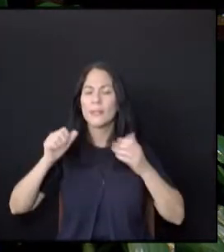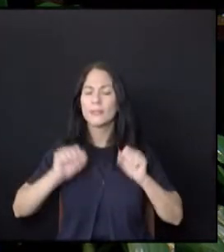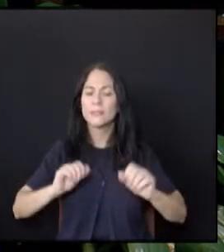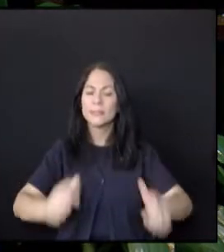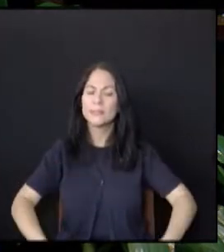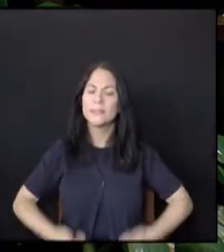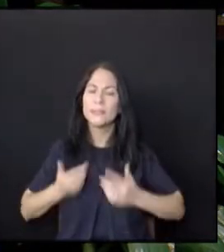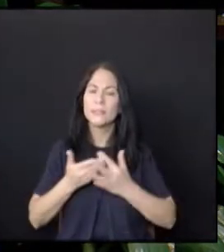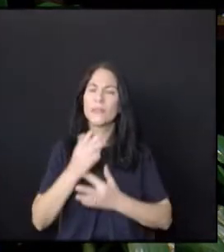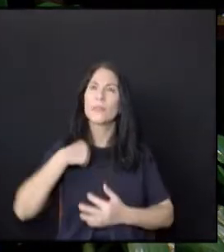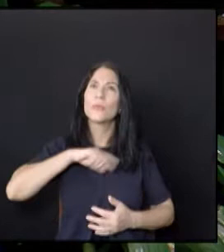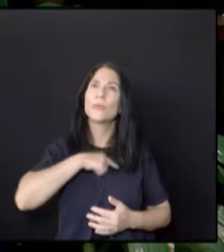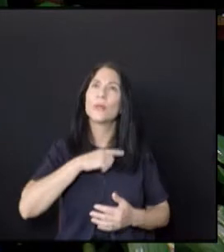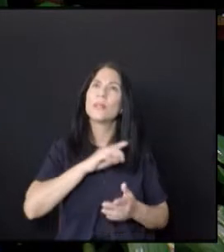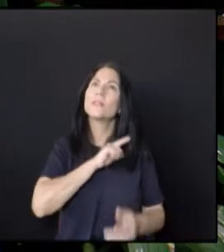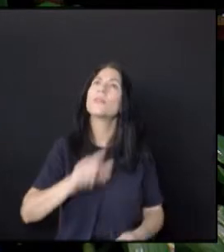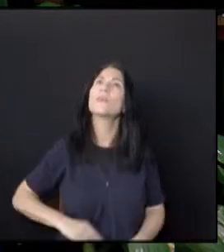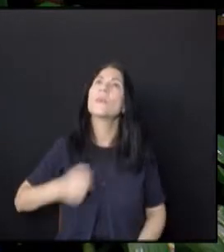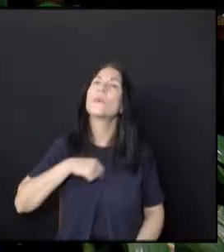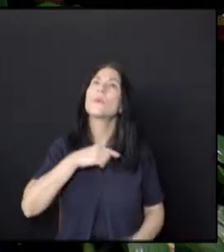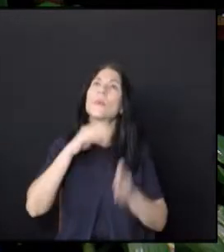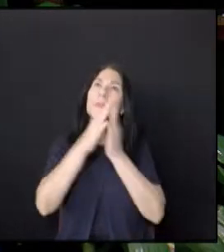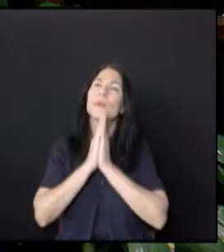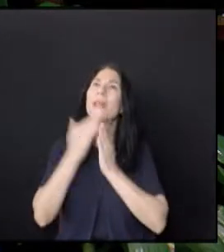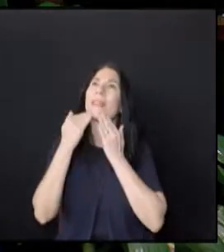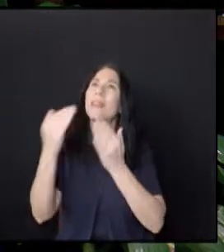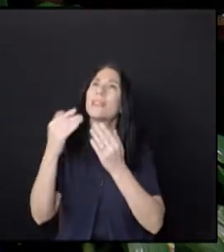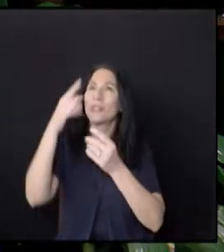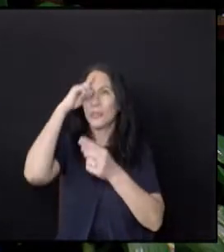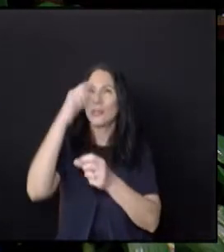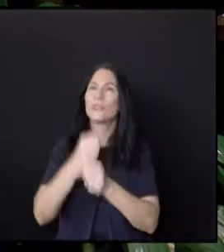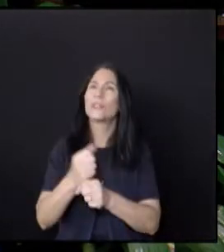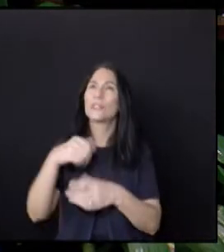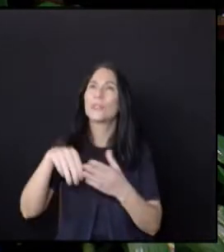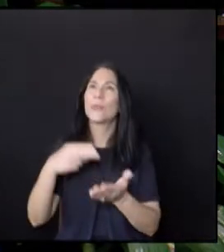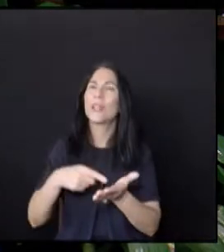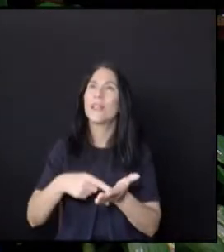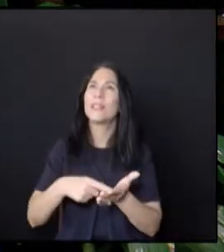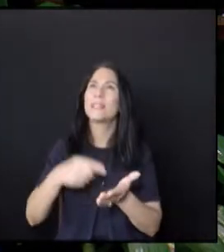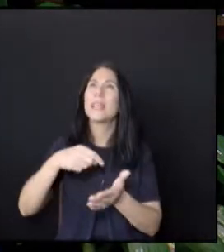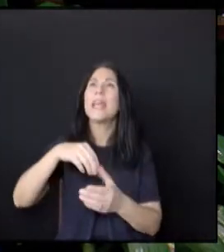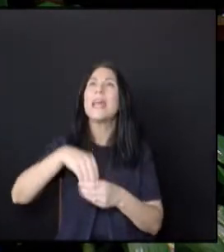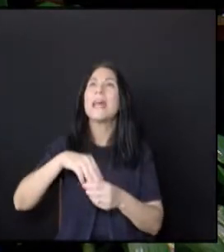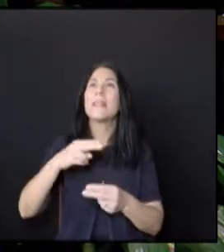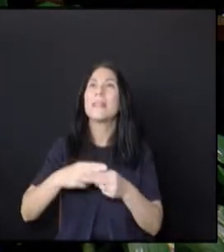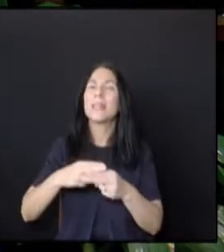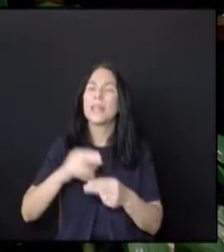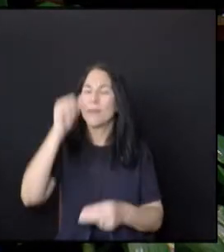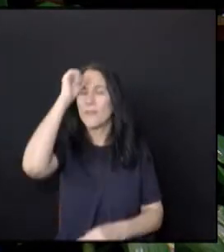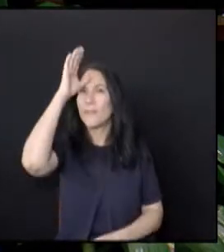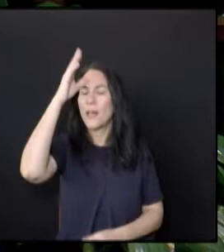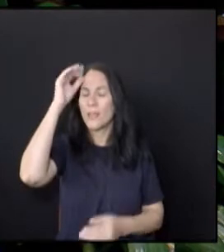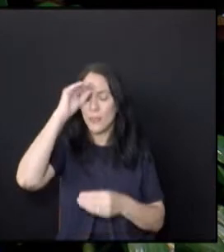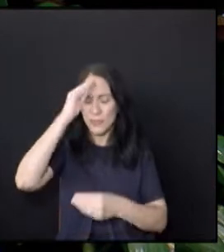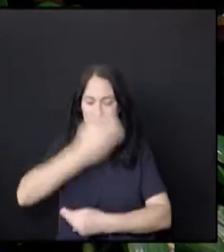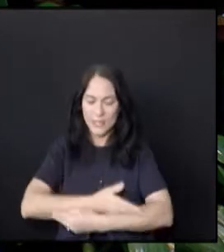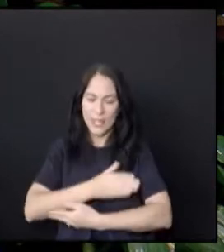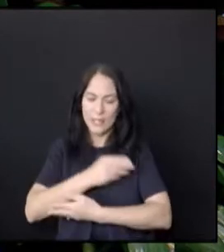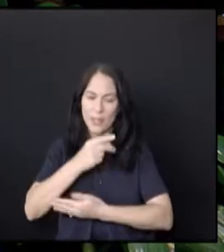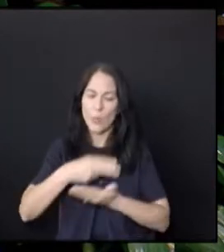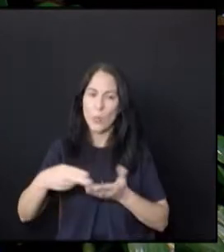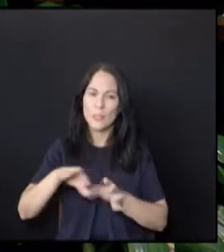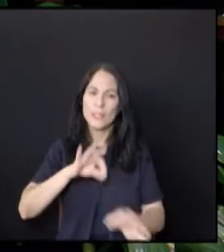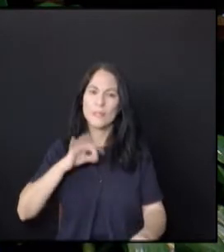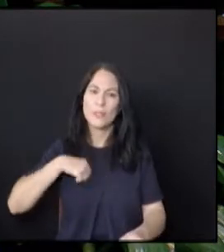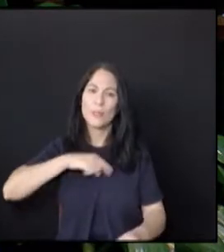Lord, we pray. We thank you and we trust you in this. In the name of the Father and the Son and the Holy Spirit, we pray. And all of